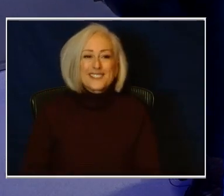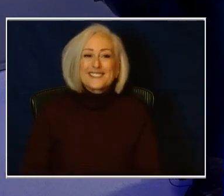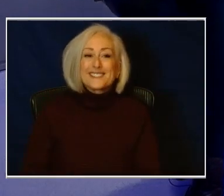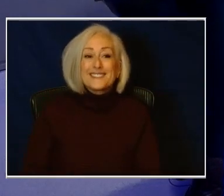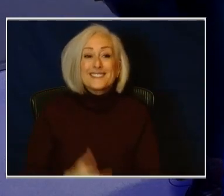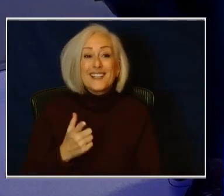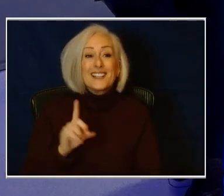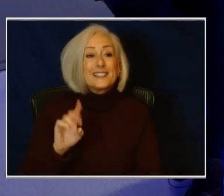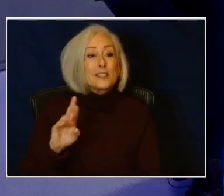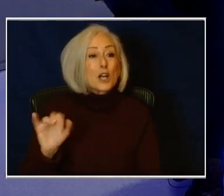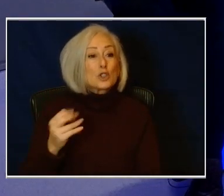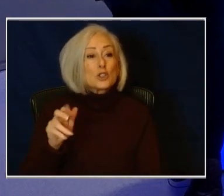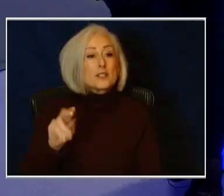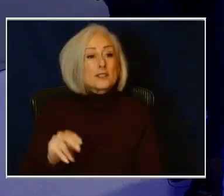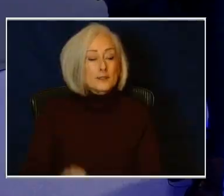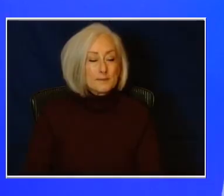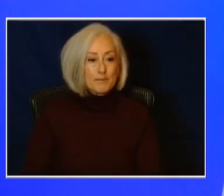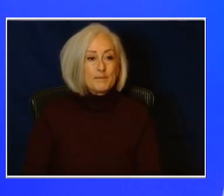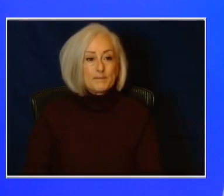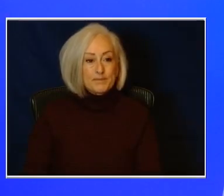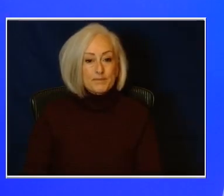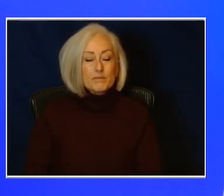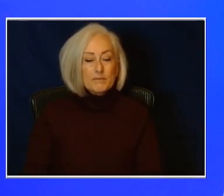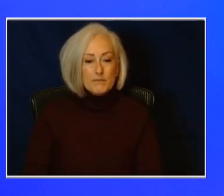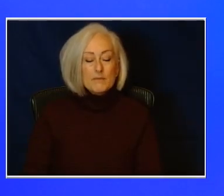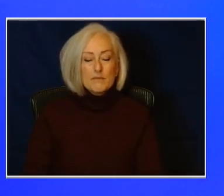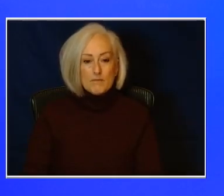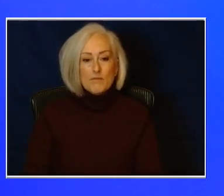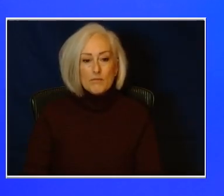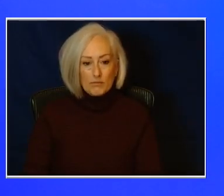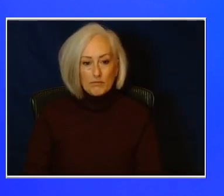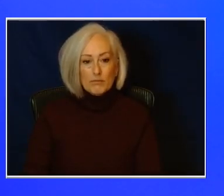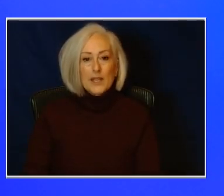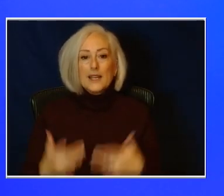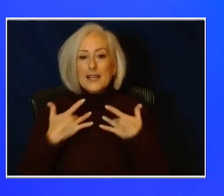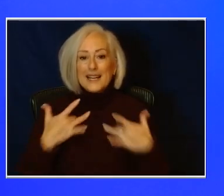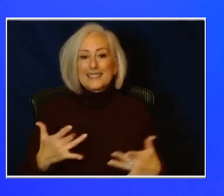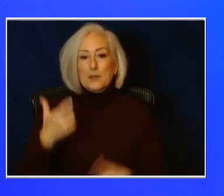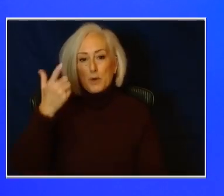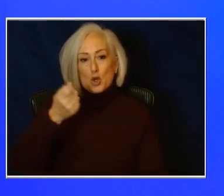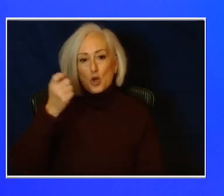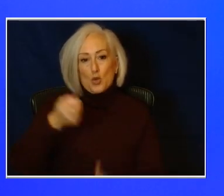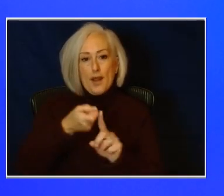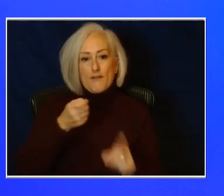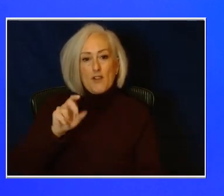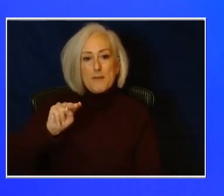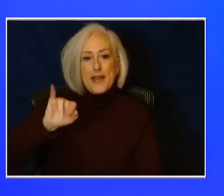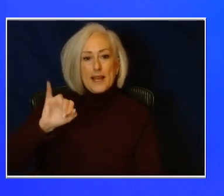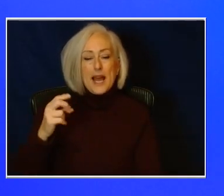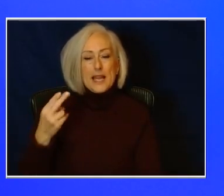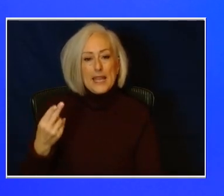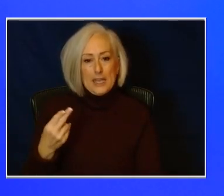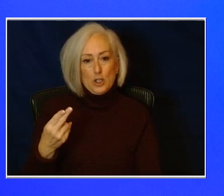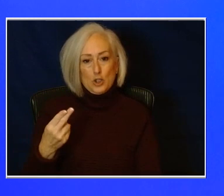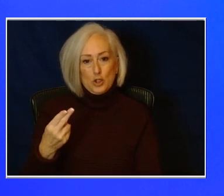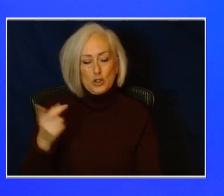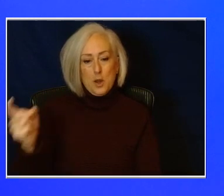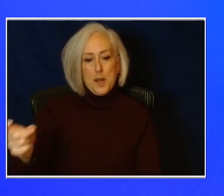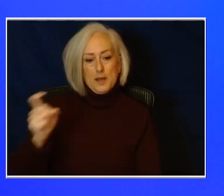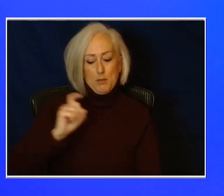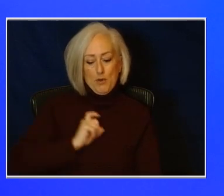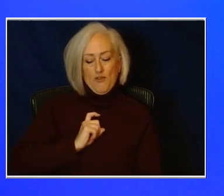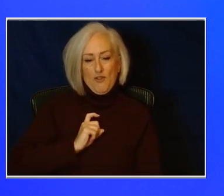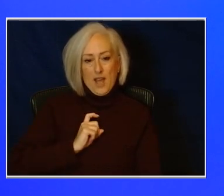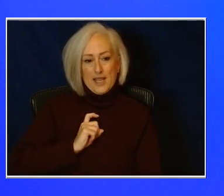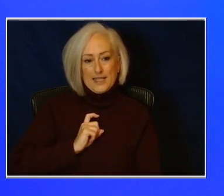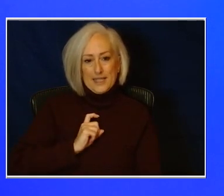think? Yeah, if you look at a typical grant that we get from the NIH, they provide us somewhere in the